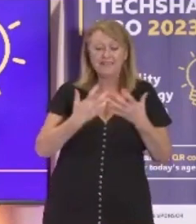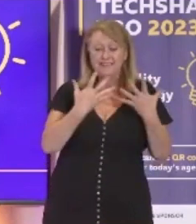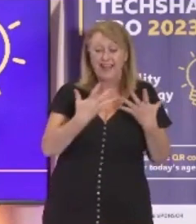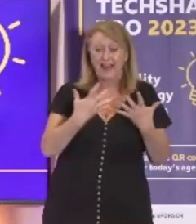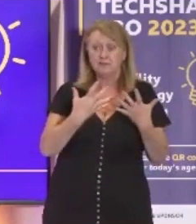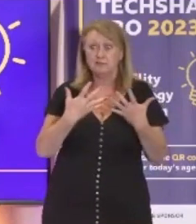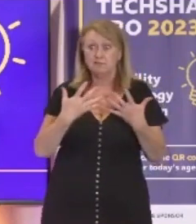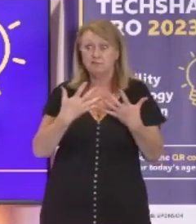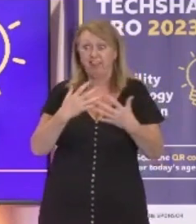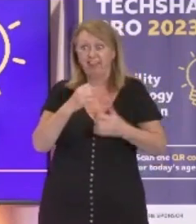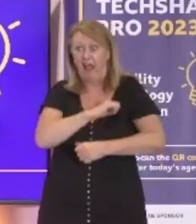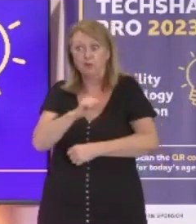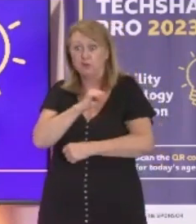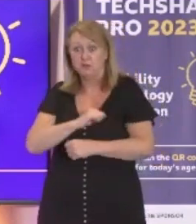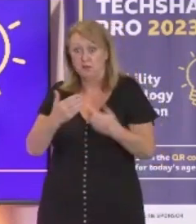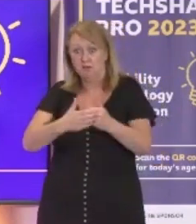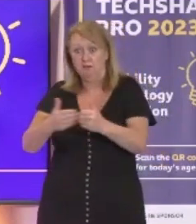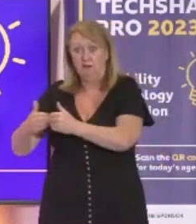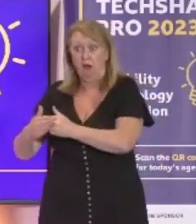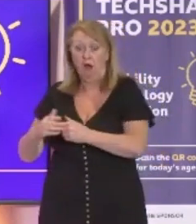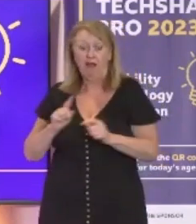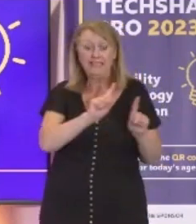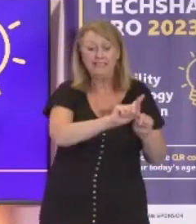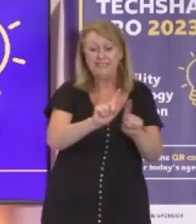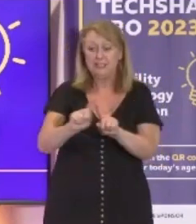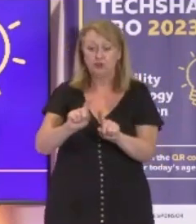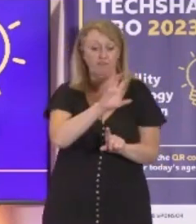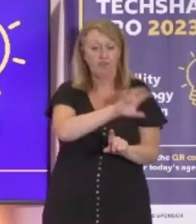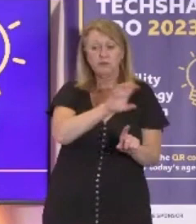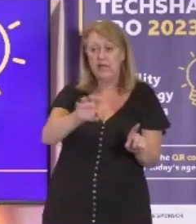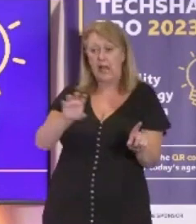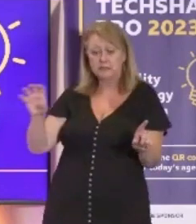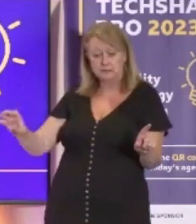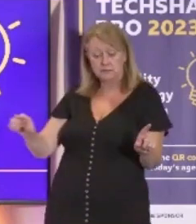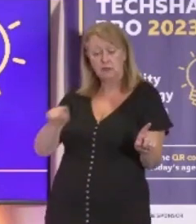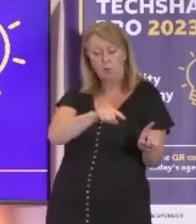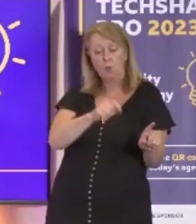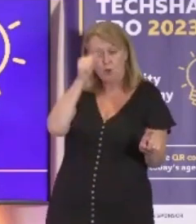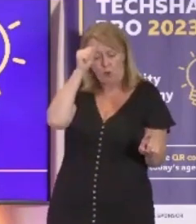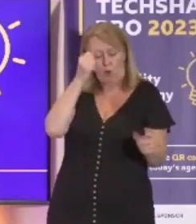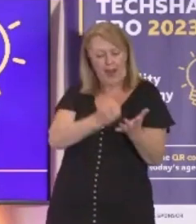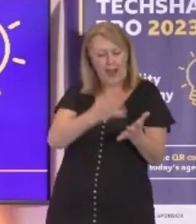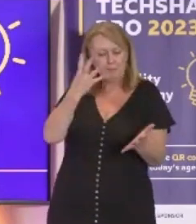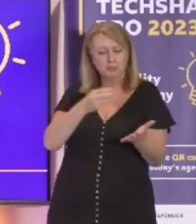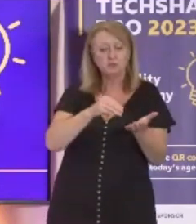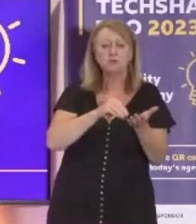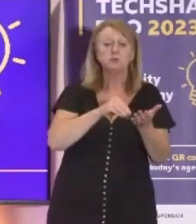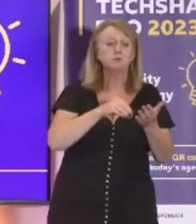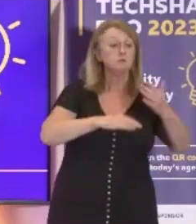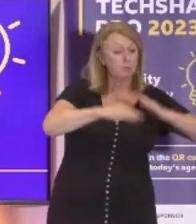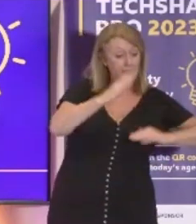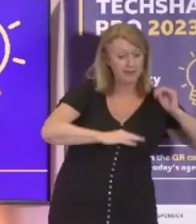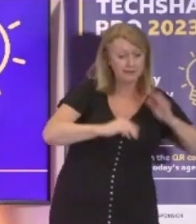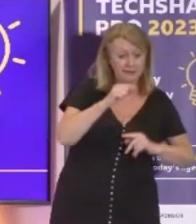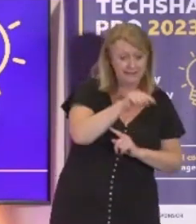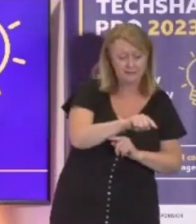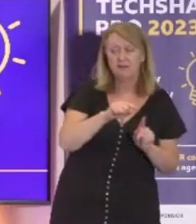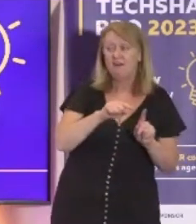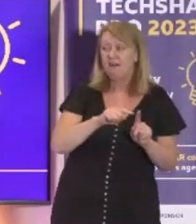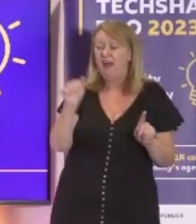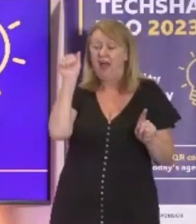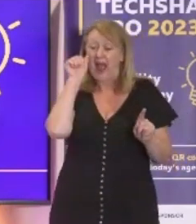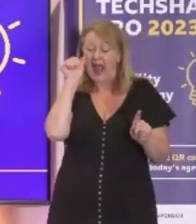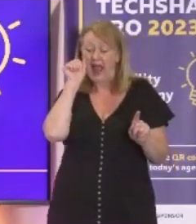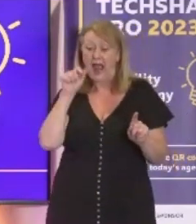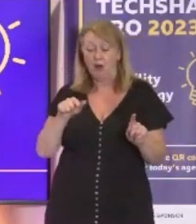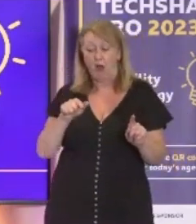plus for each site. We know what it costs. We have sort of the playbook of what it takes to build. I even have the